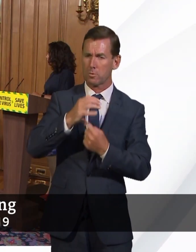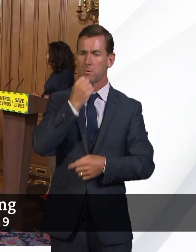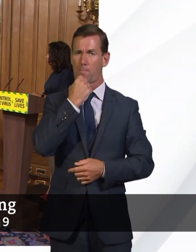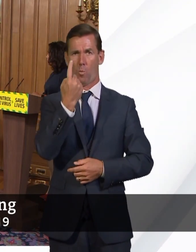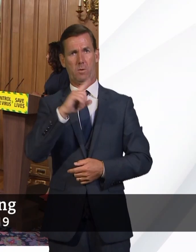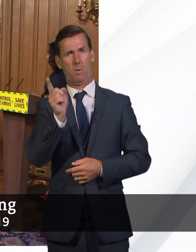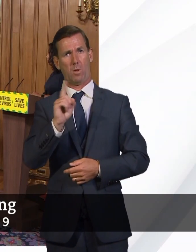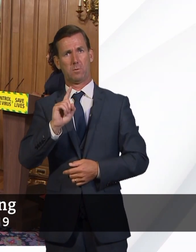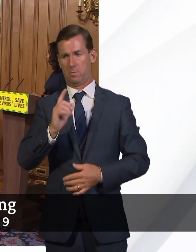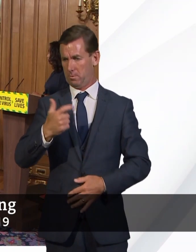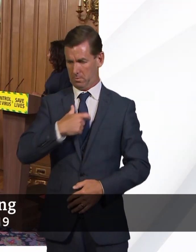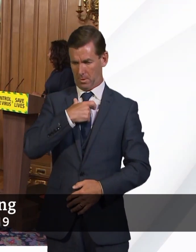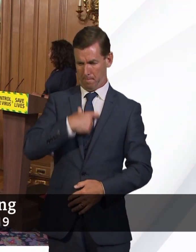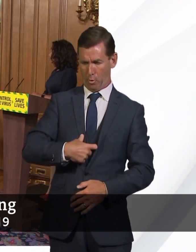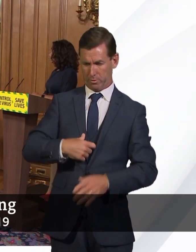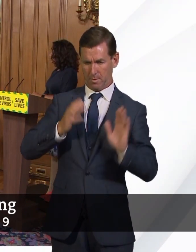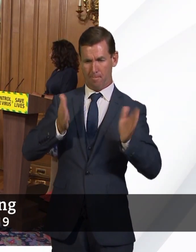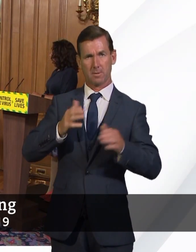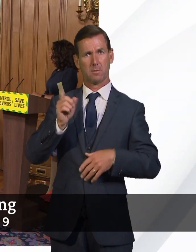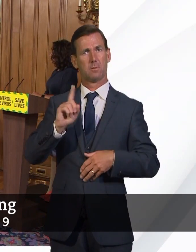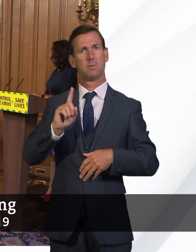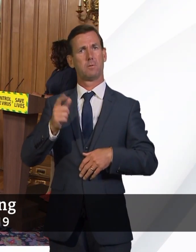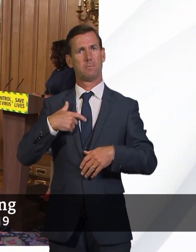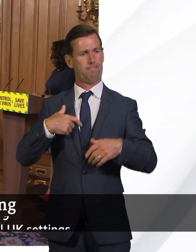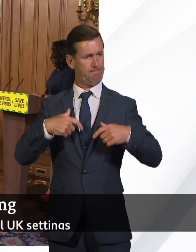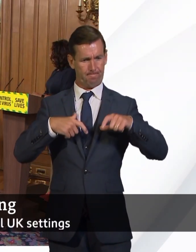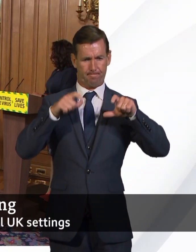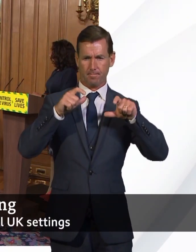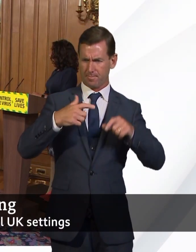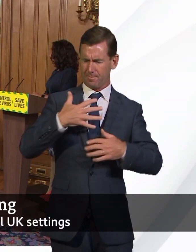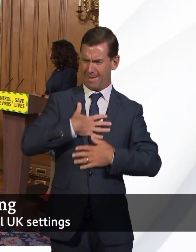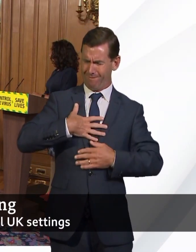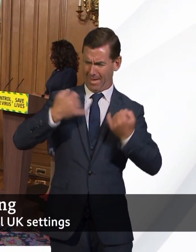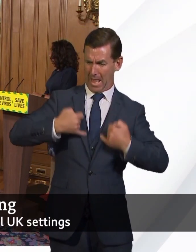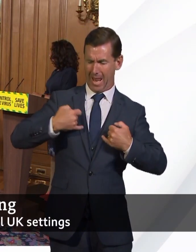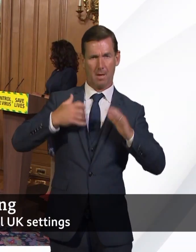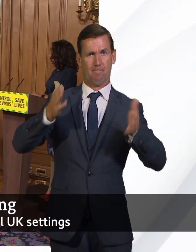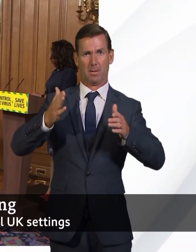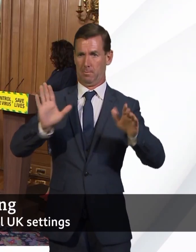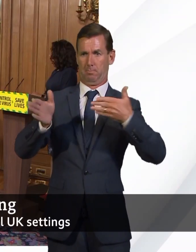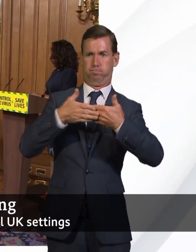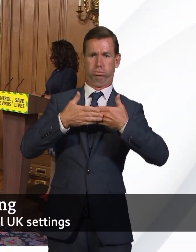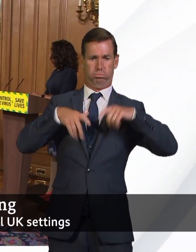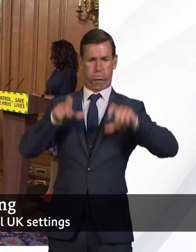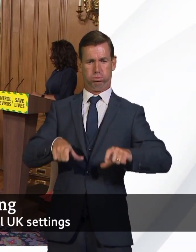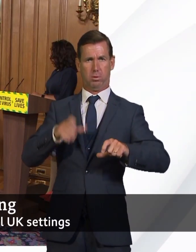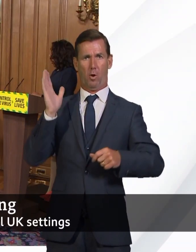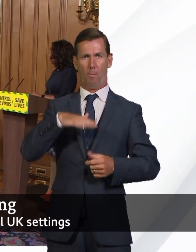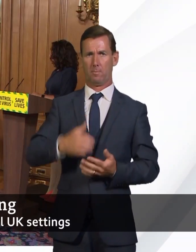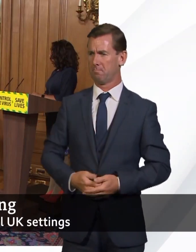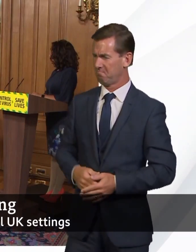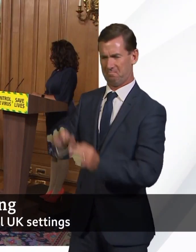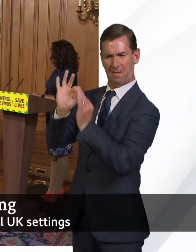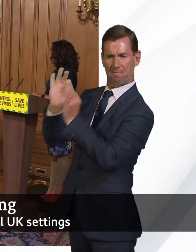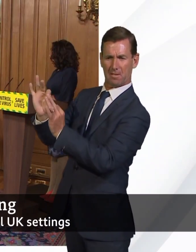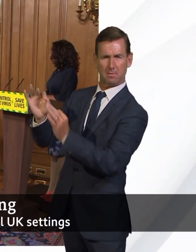themselves out of their work and social environments as soon as they feel they have any symptoms at all. Fantastic. Thank you